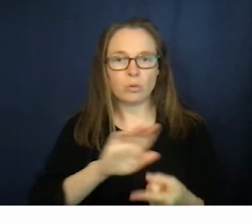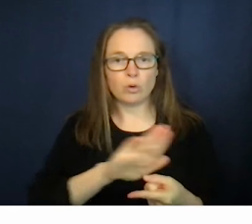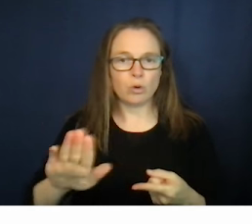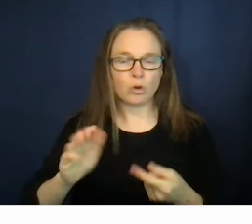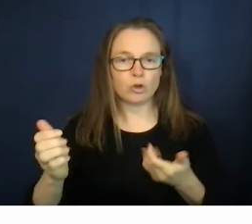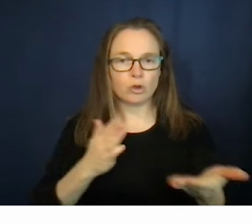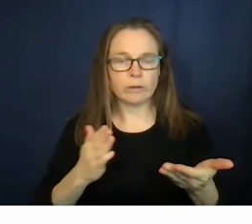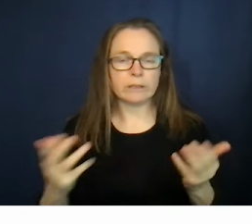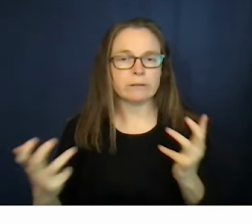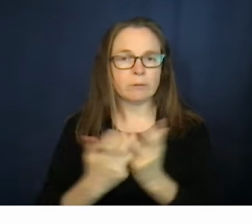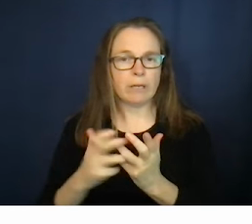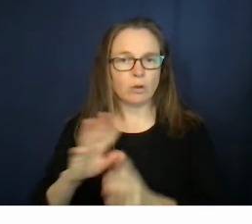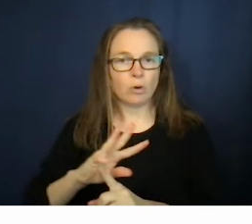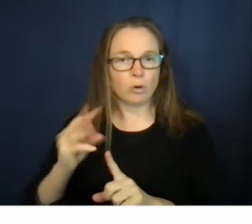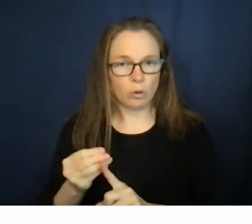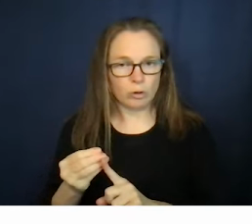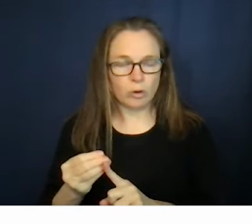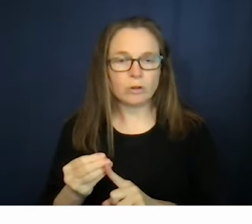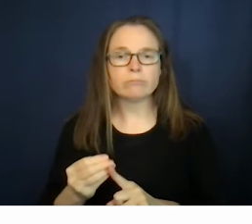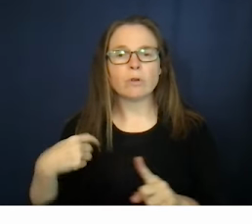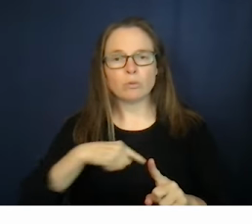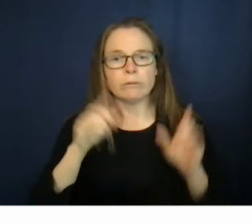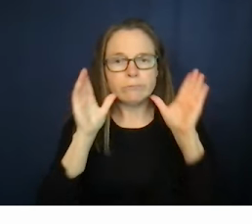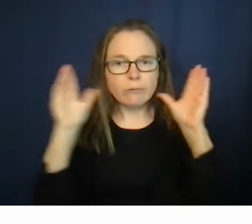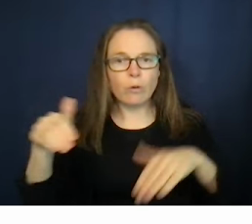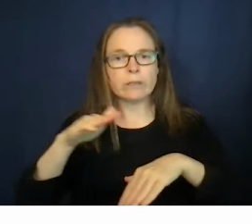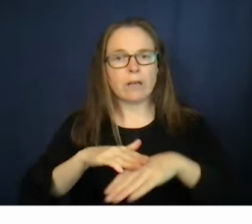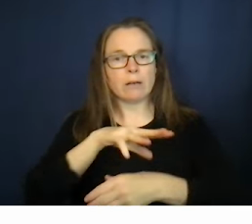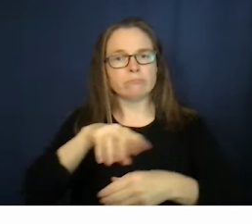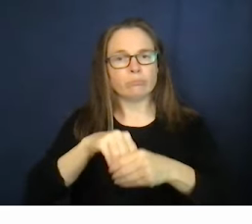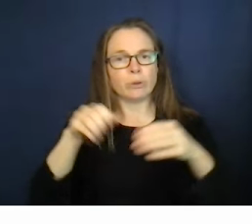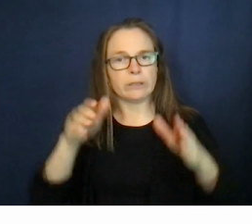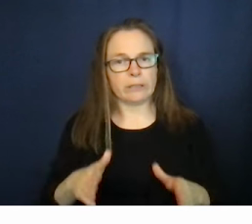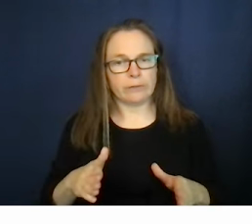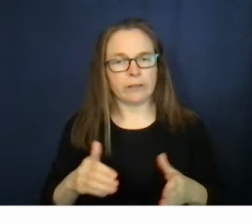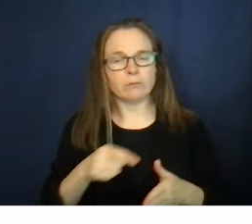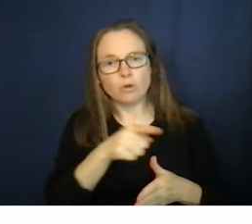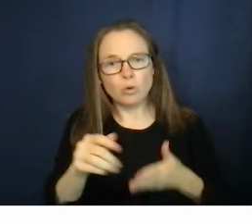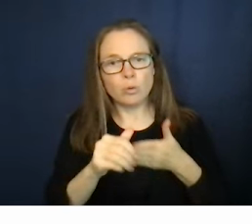these services are to be participant-centered and participant-driven.